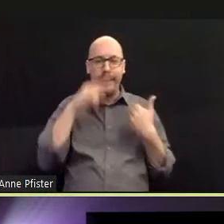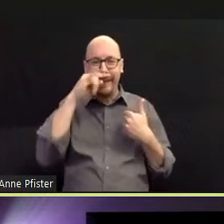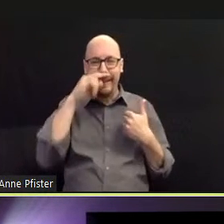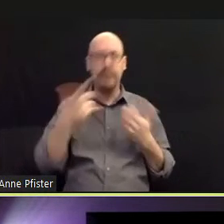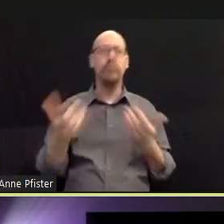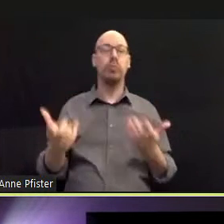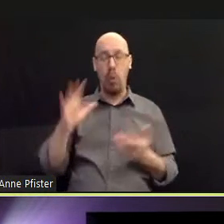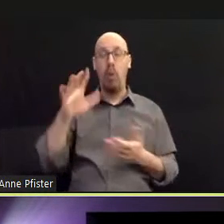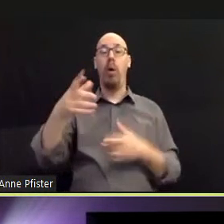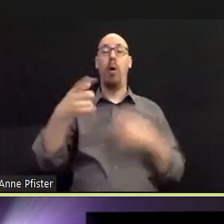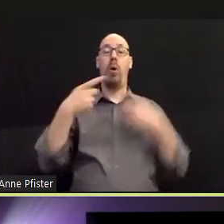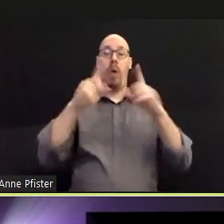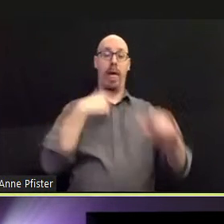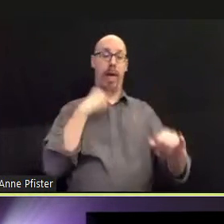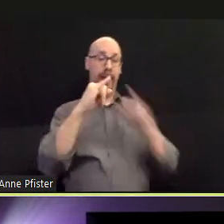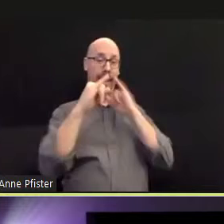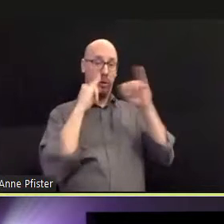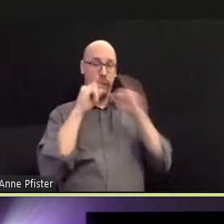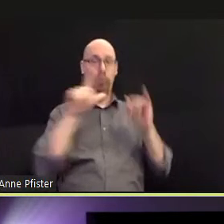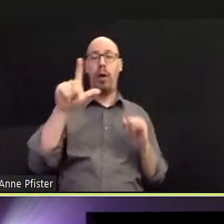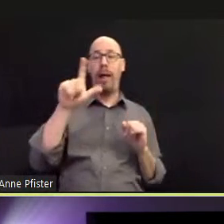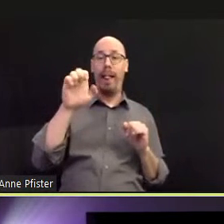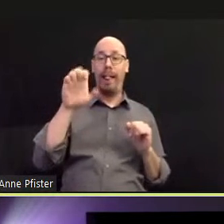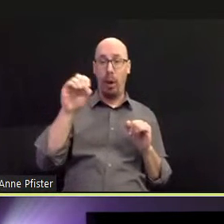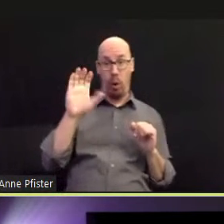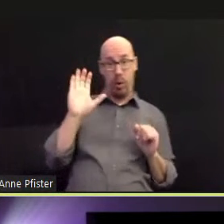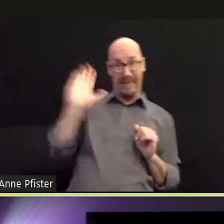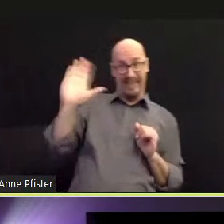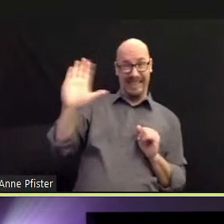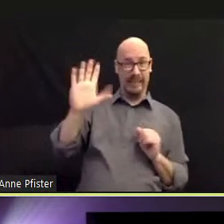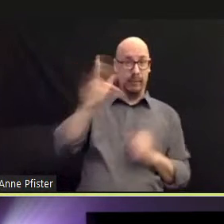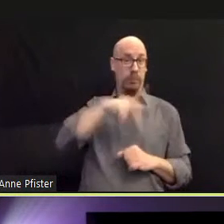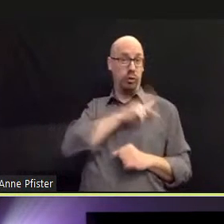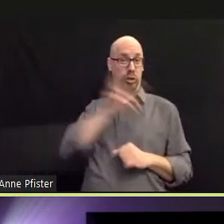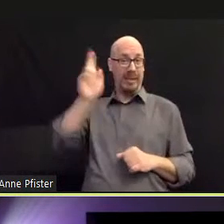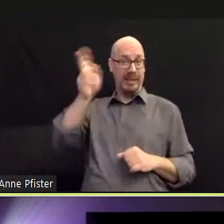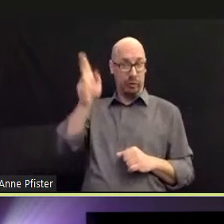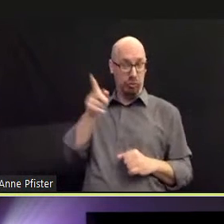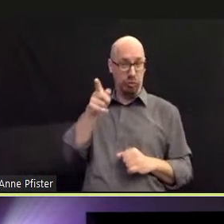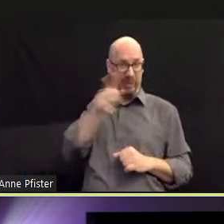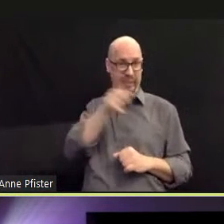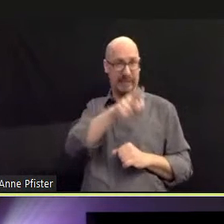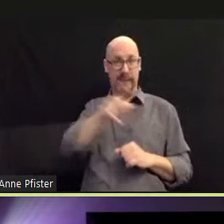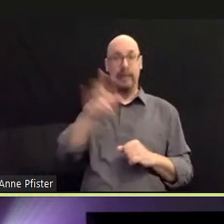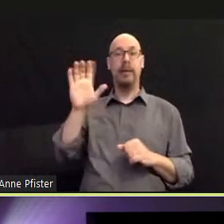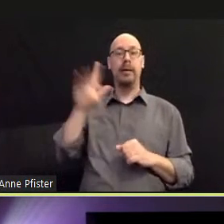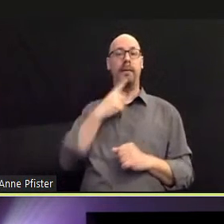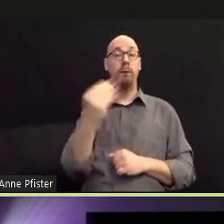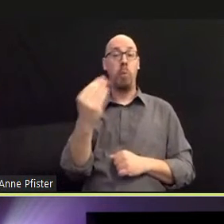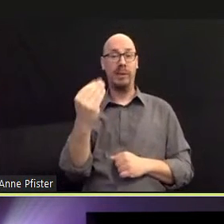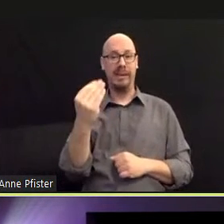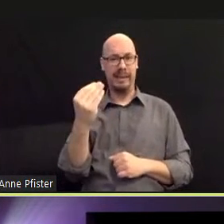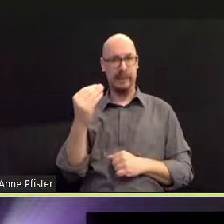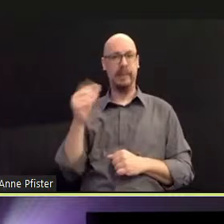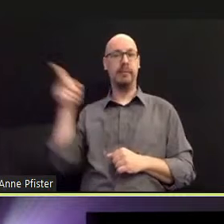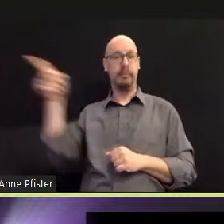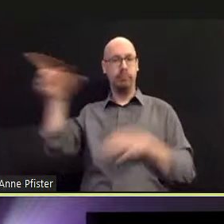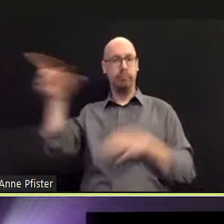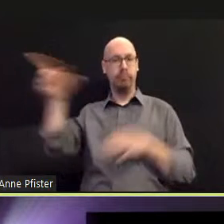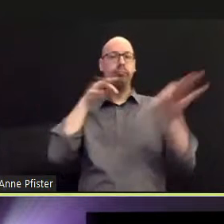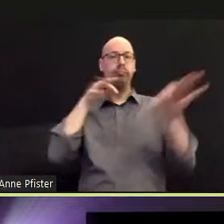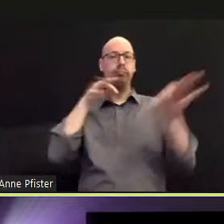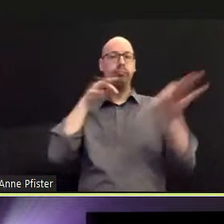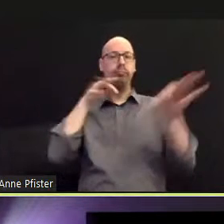I interviewed Leo, this is his personal history timeline here, a 14-year-old participant about his timeline, he described